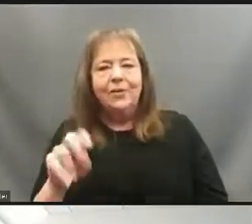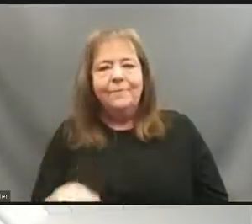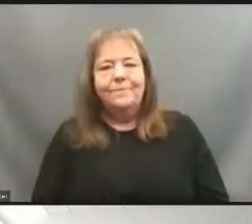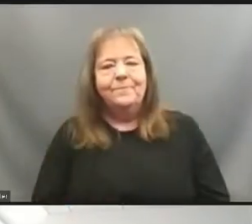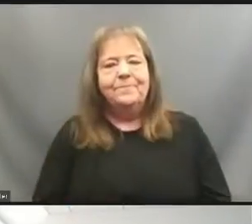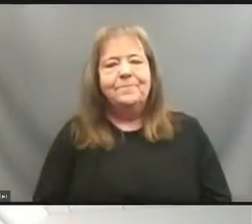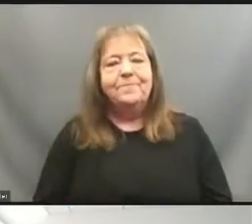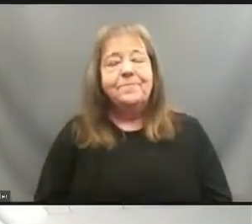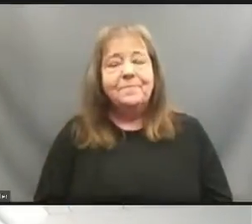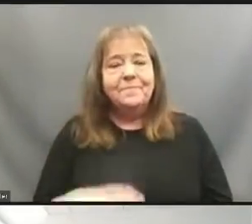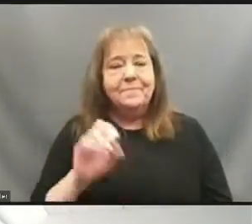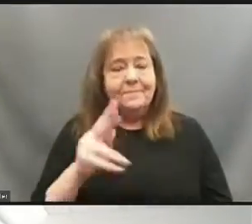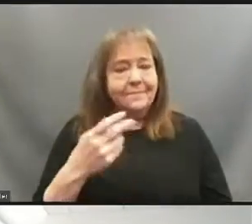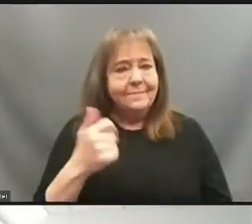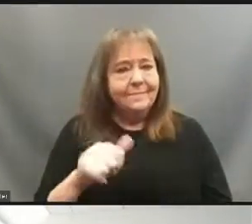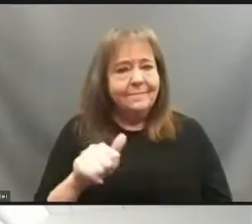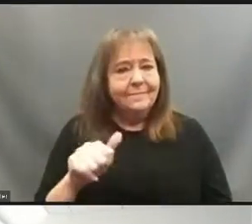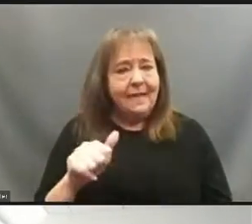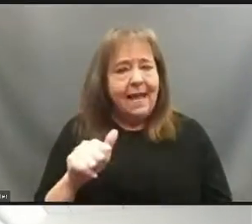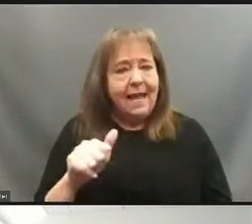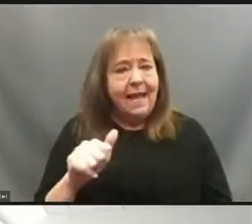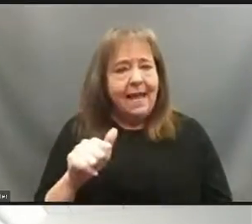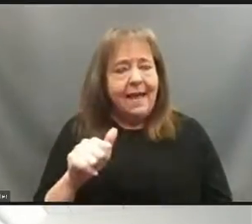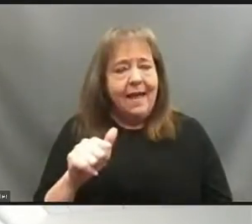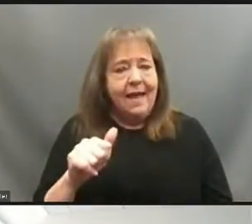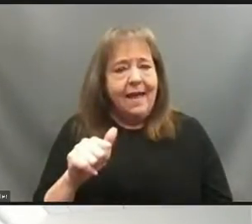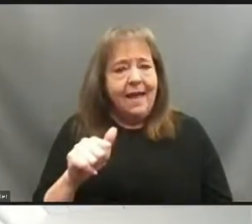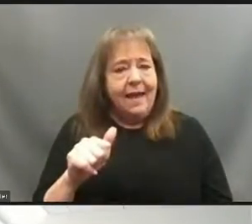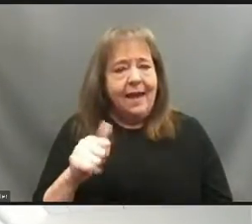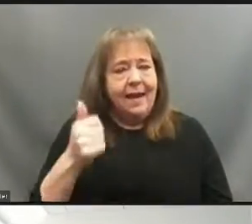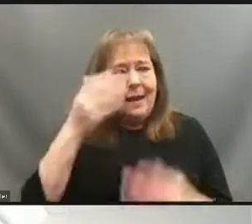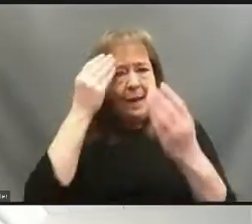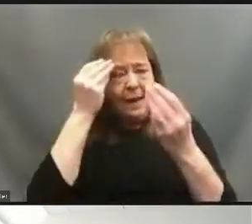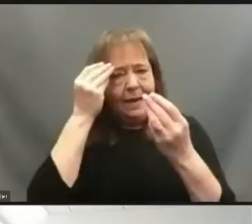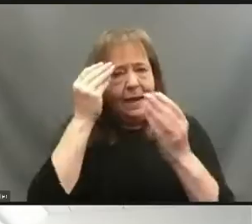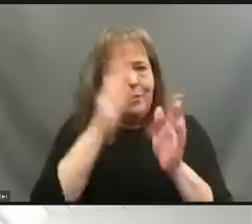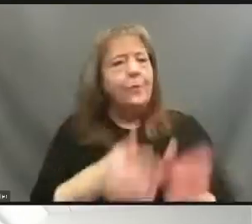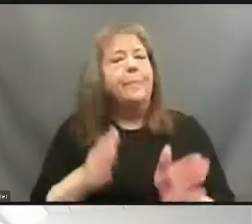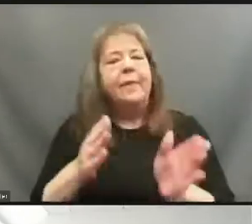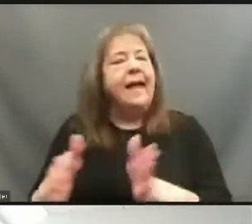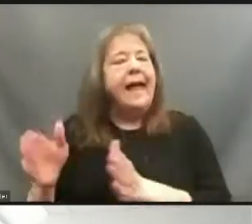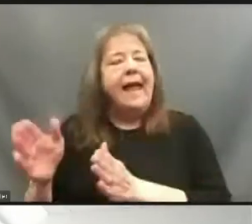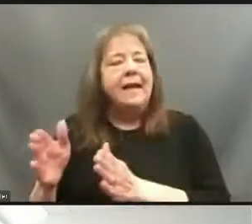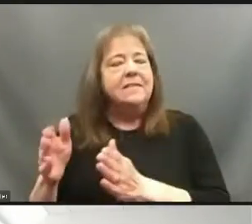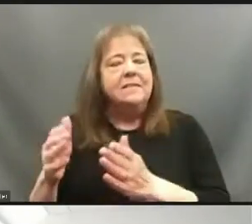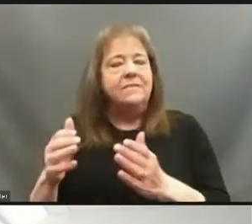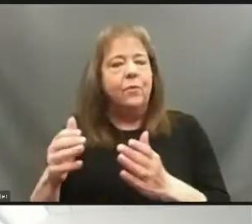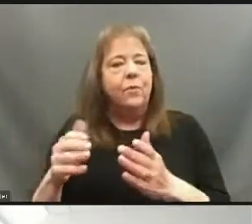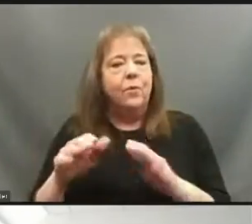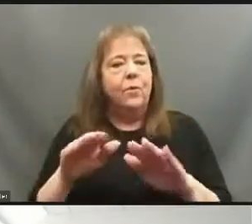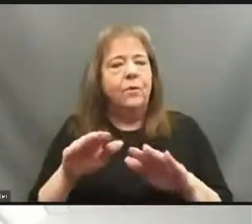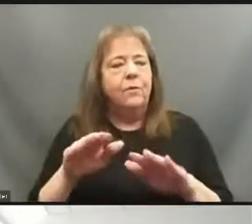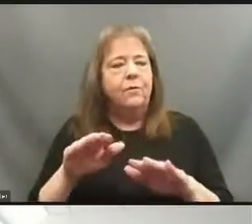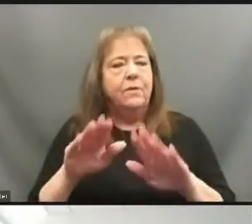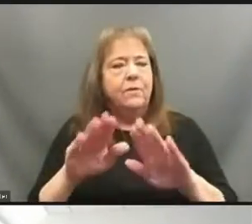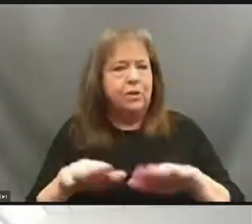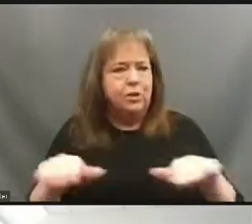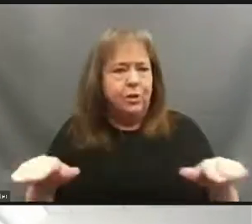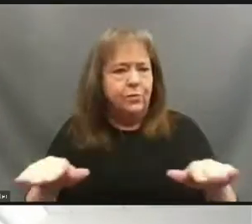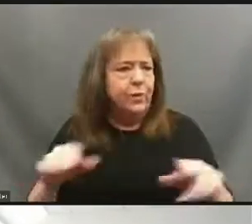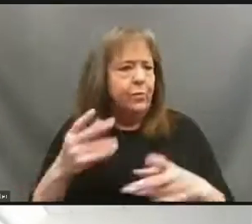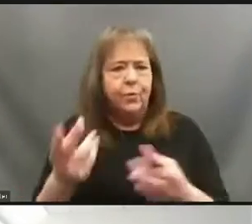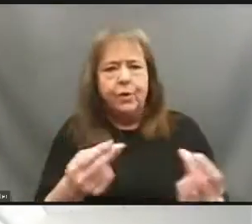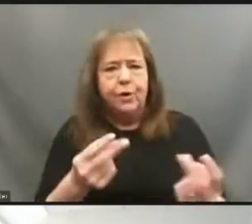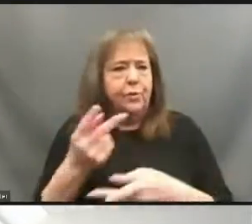Okay, and any plans for dealing with younger kids getting approved? Yeah,